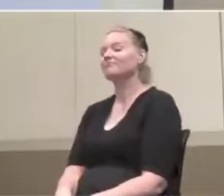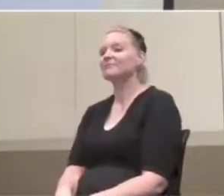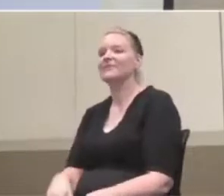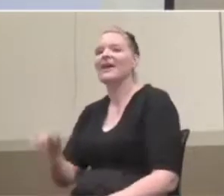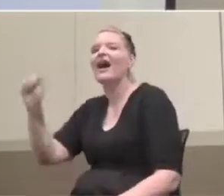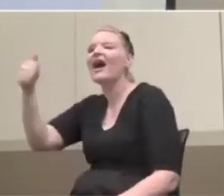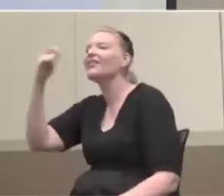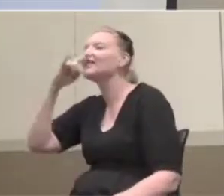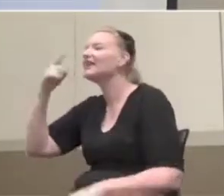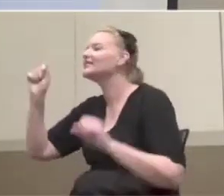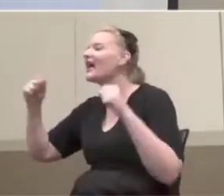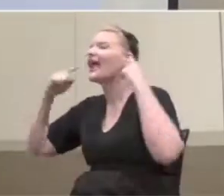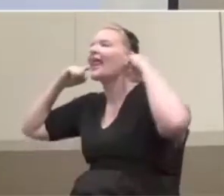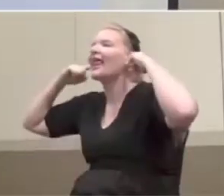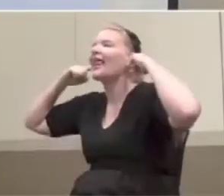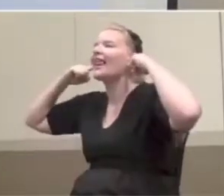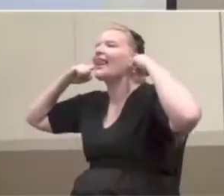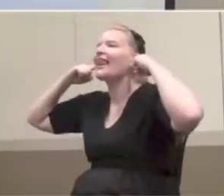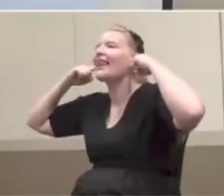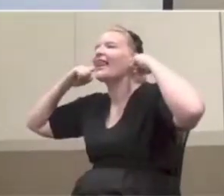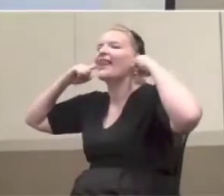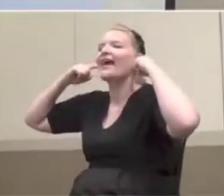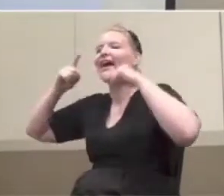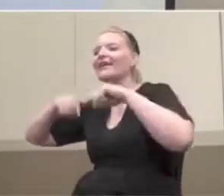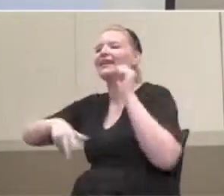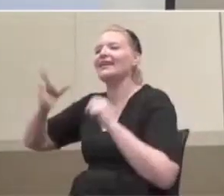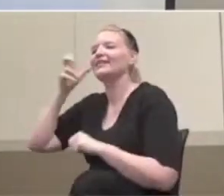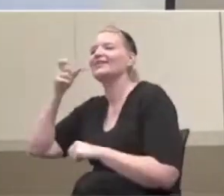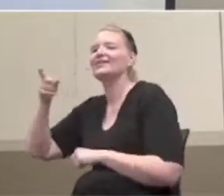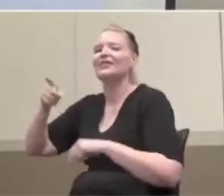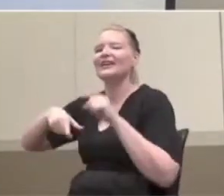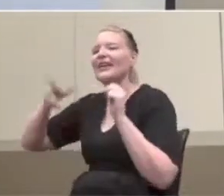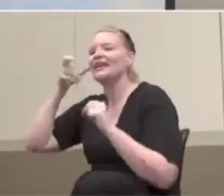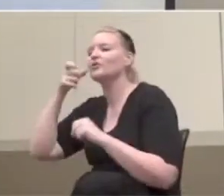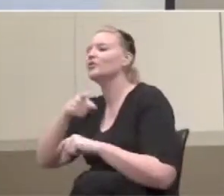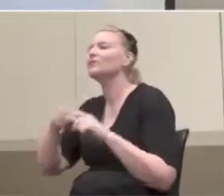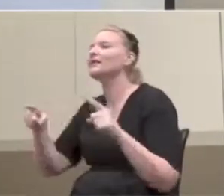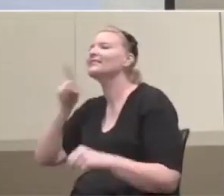la, la, I don't hear you, I don't hear you. But the deaf kids just do this.